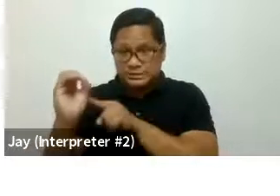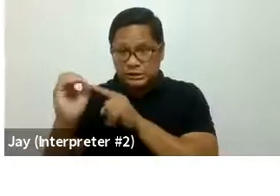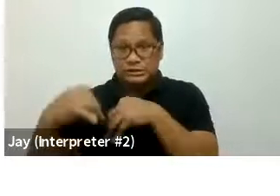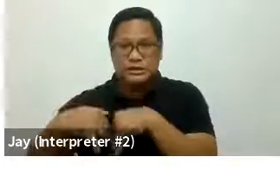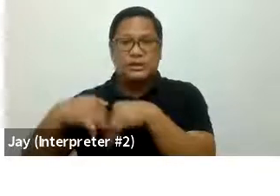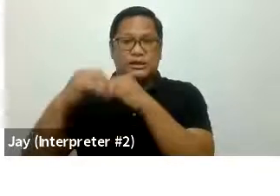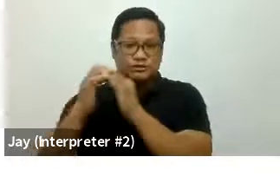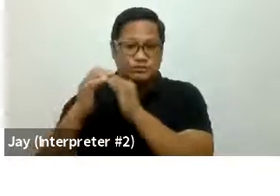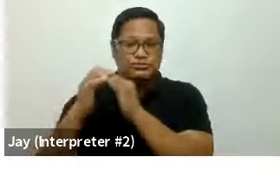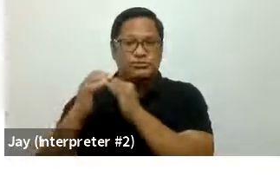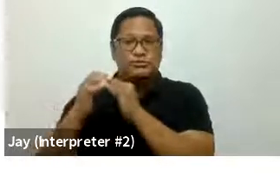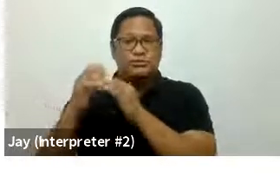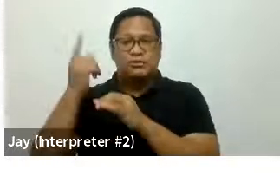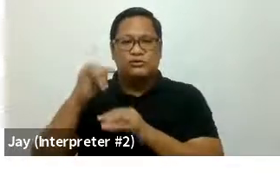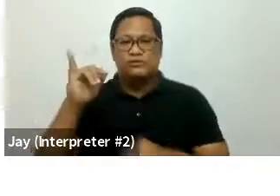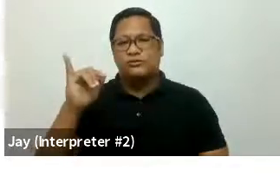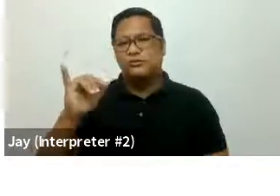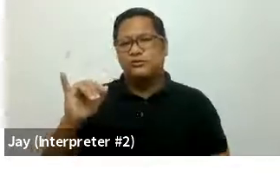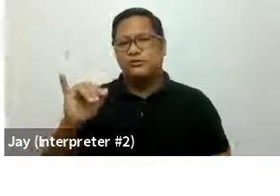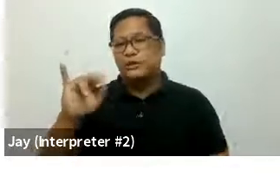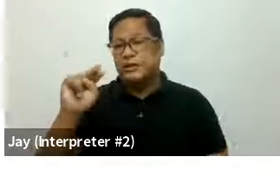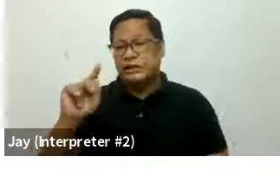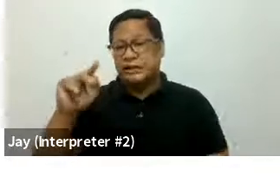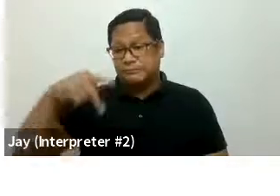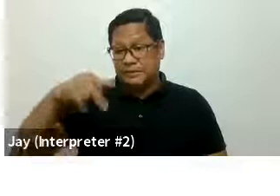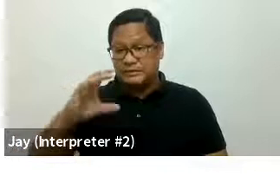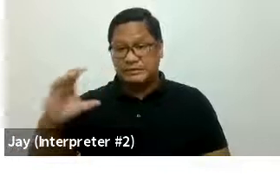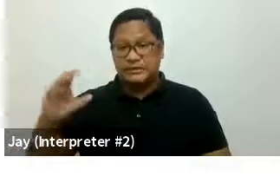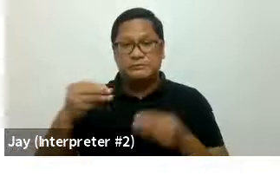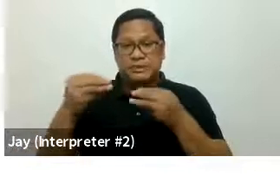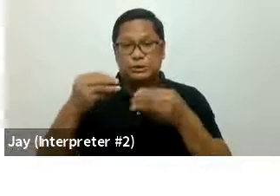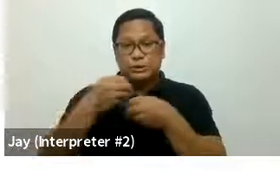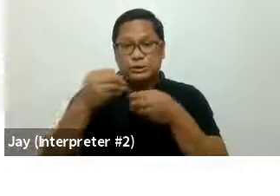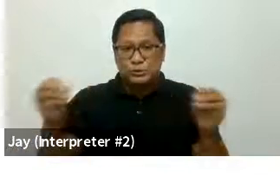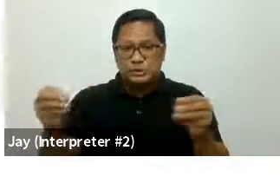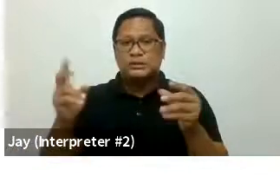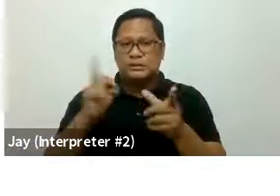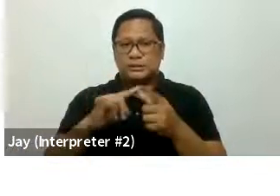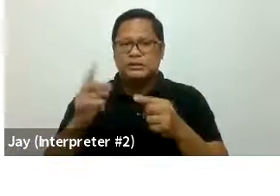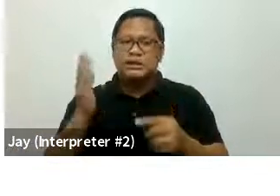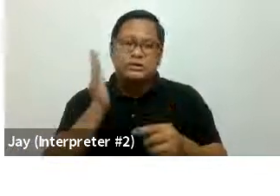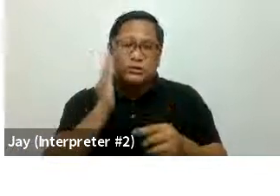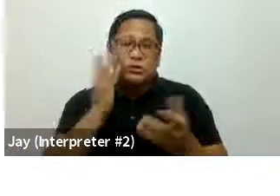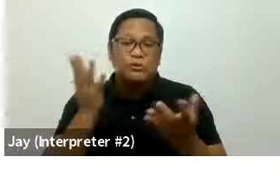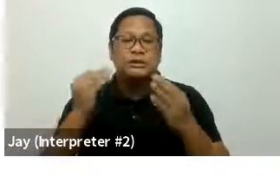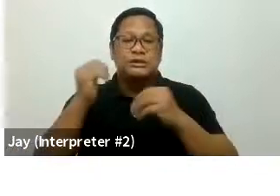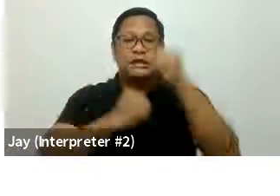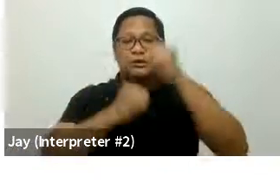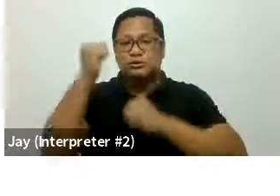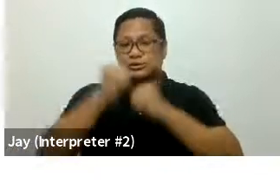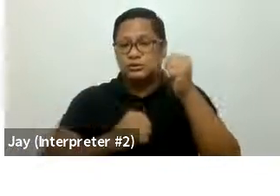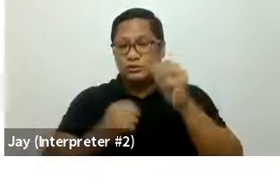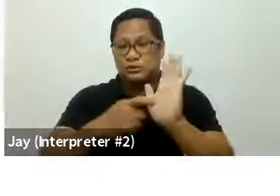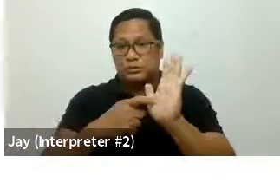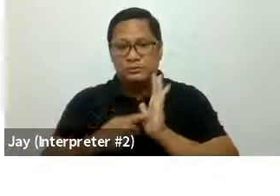of the interim PCC management office and the determination of infrastructure requirements. We have